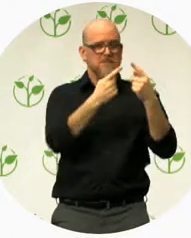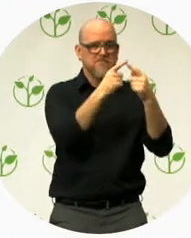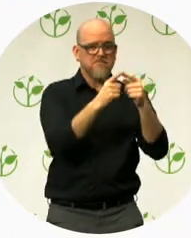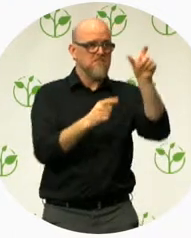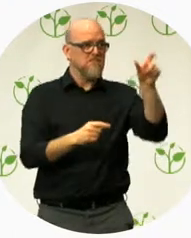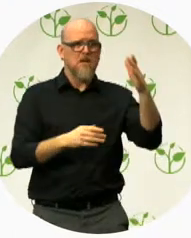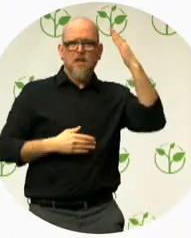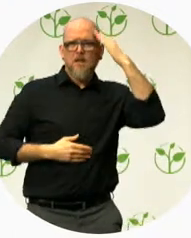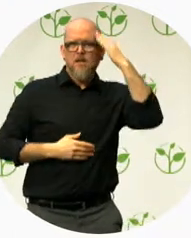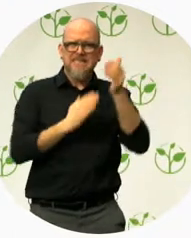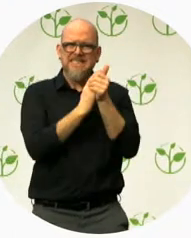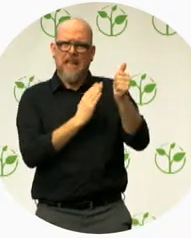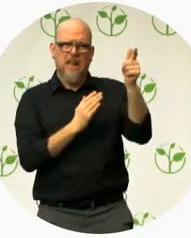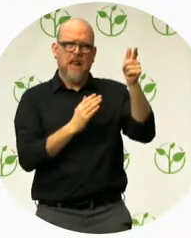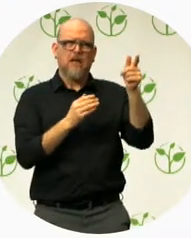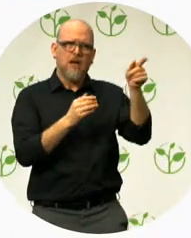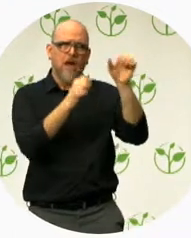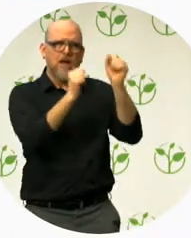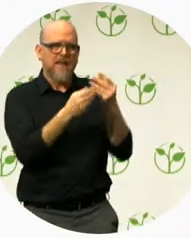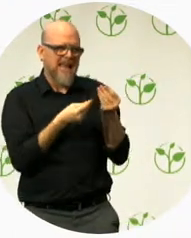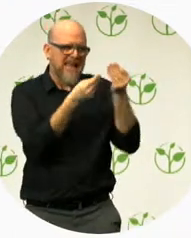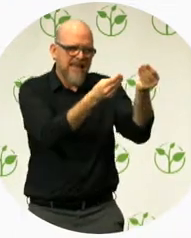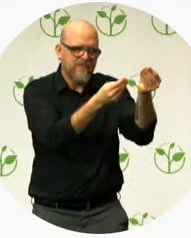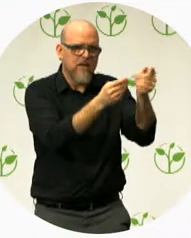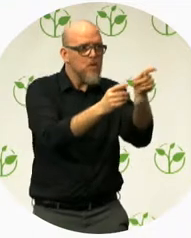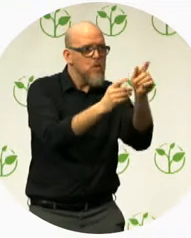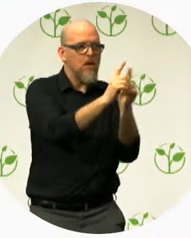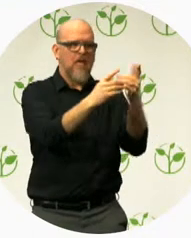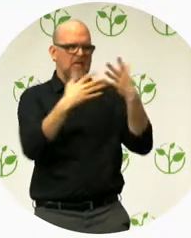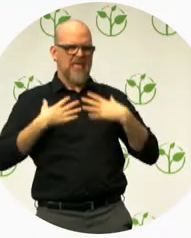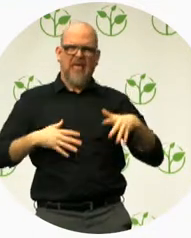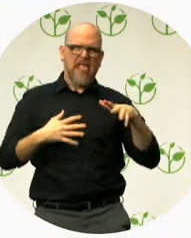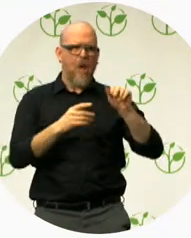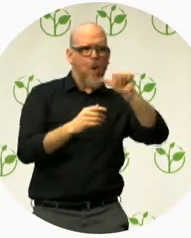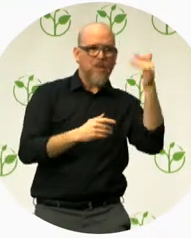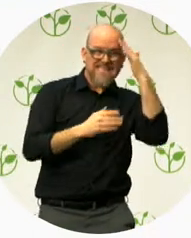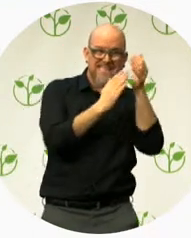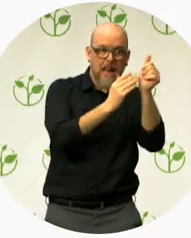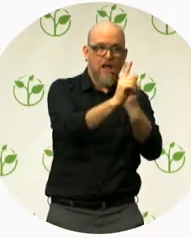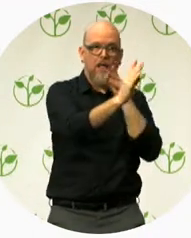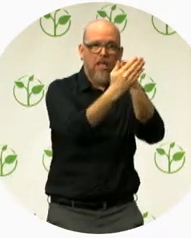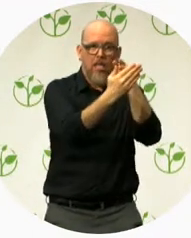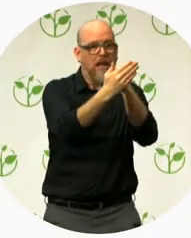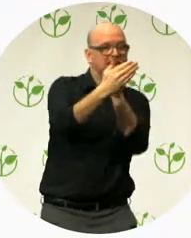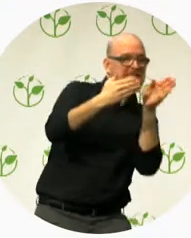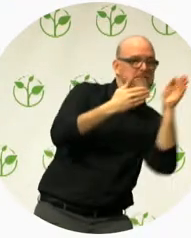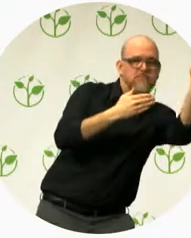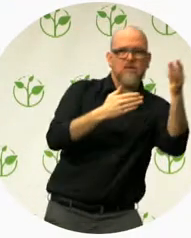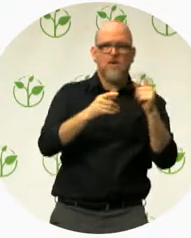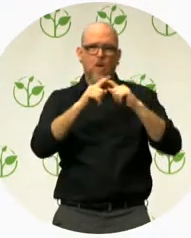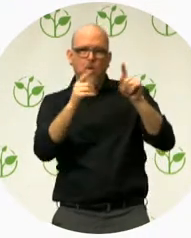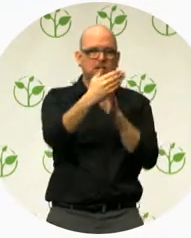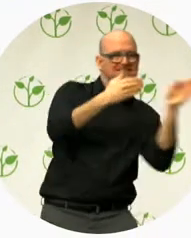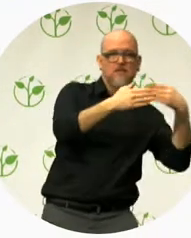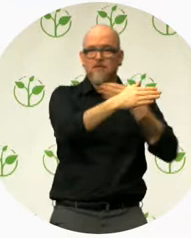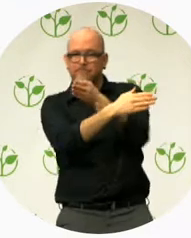makers, they will fly. Because there is tremendous unmet demand for people with those